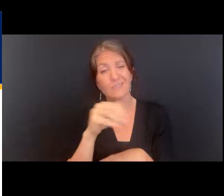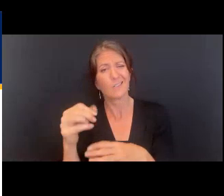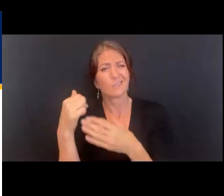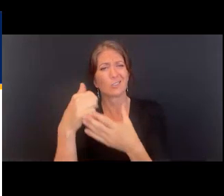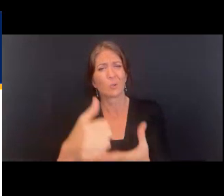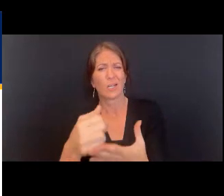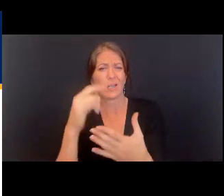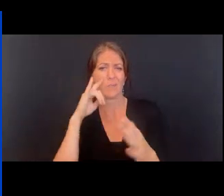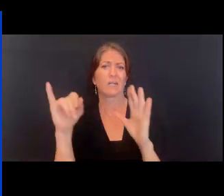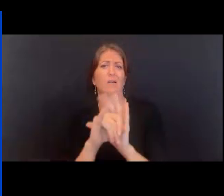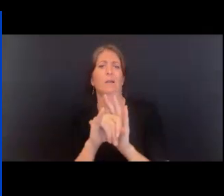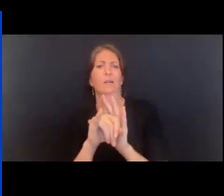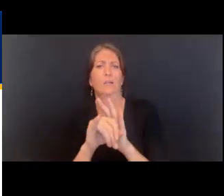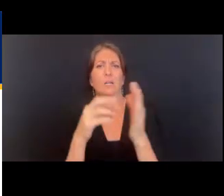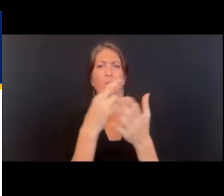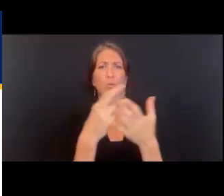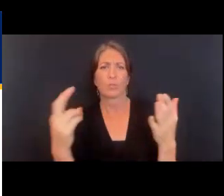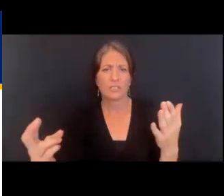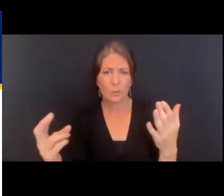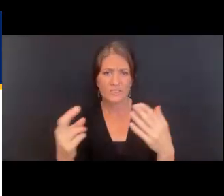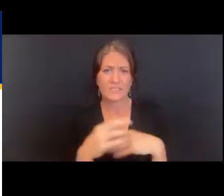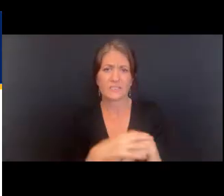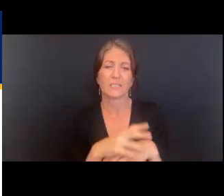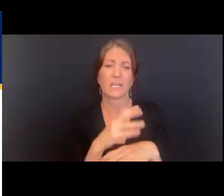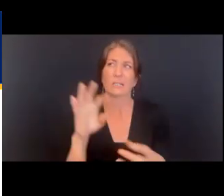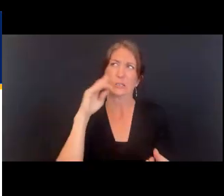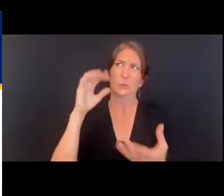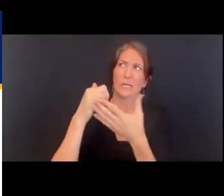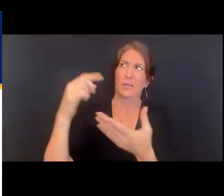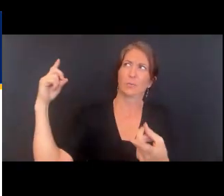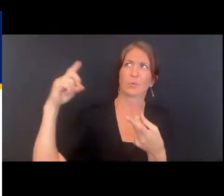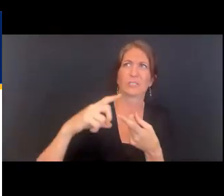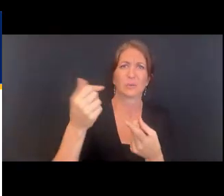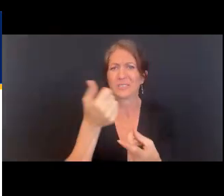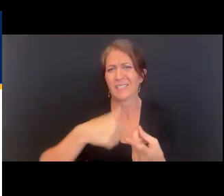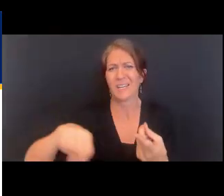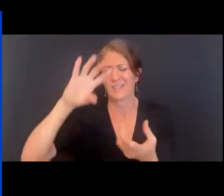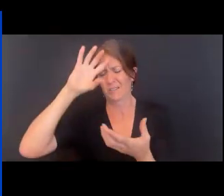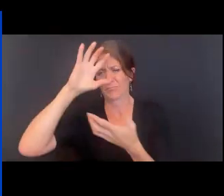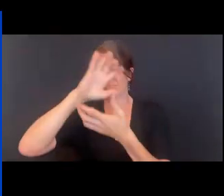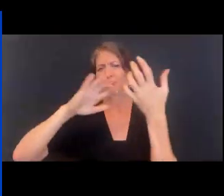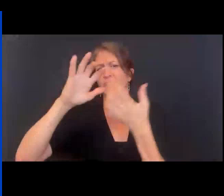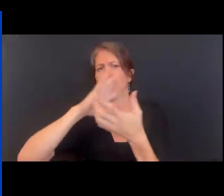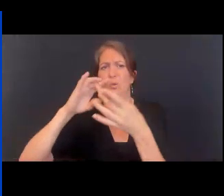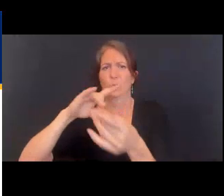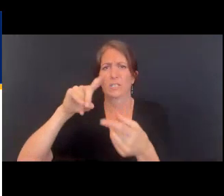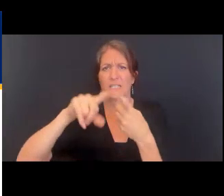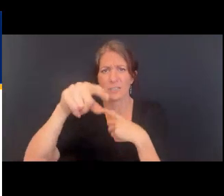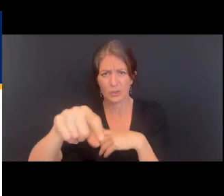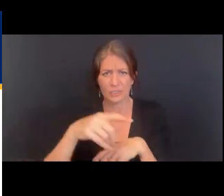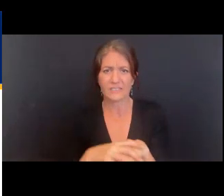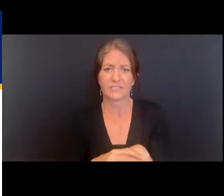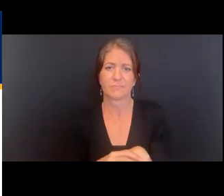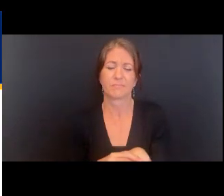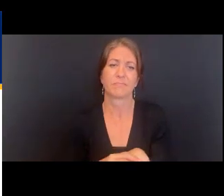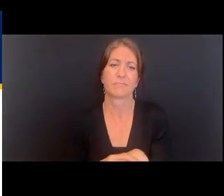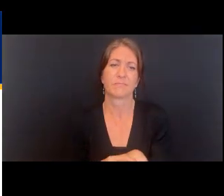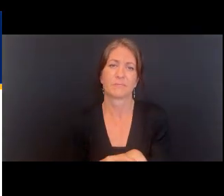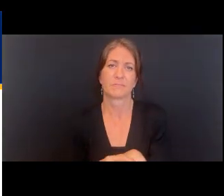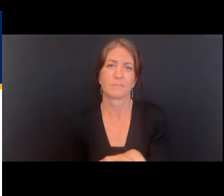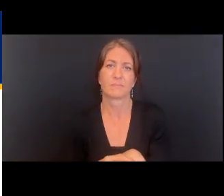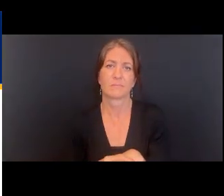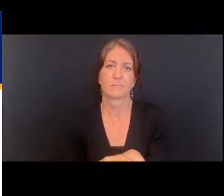resources, reducing any confusion, on this with the information that they have, and making sure that